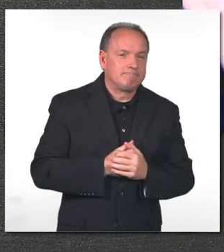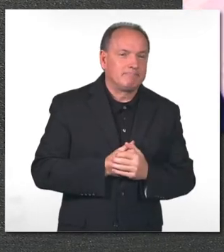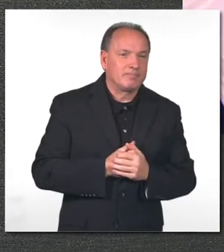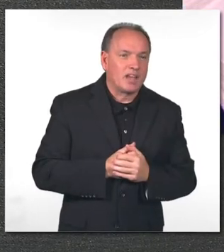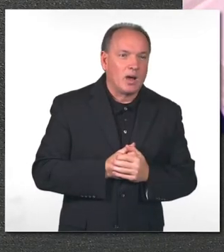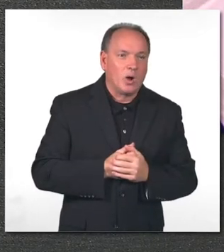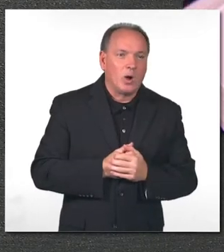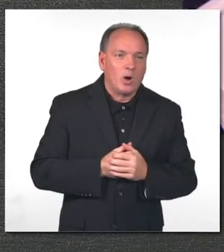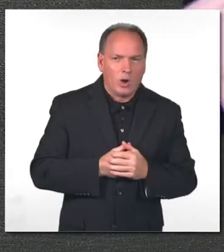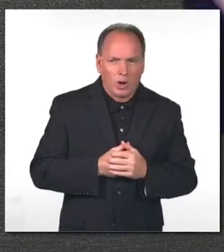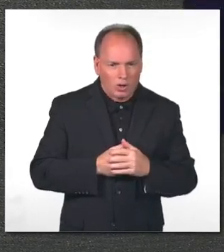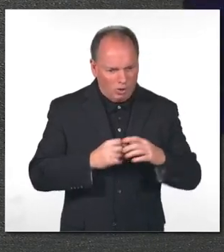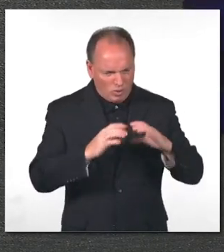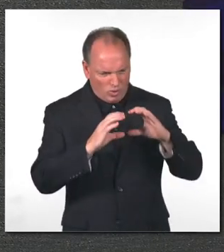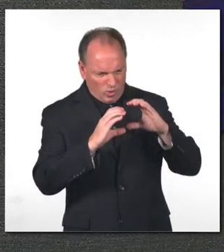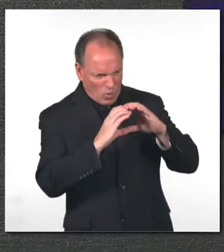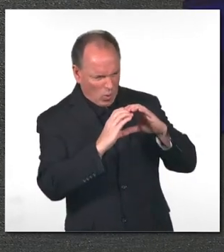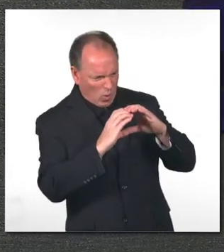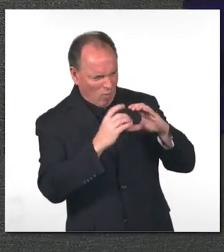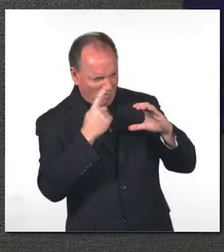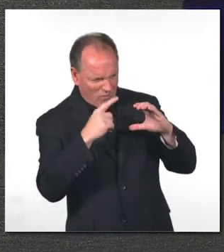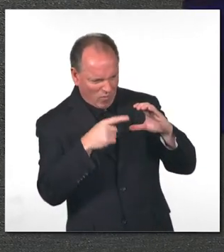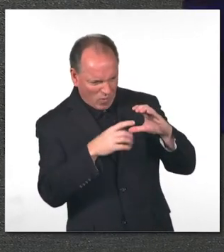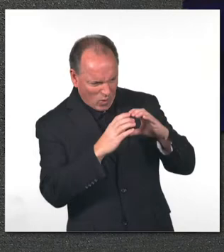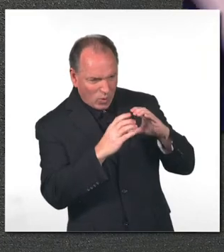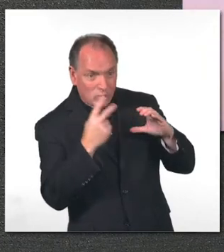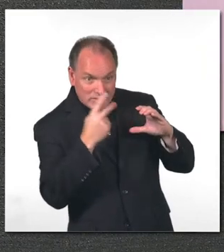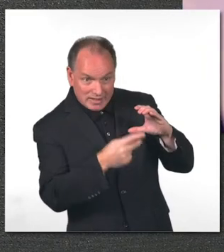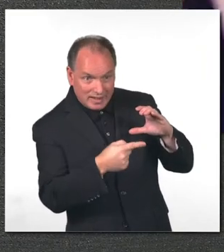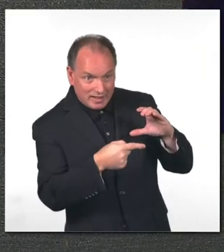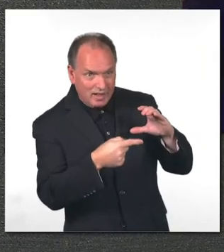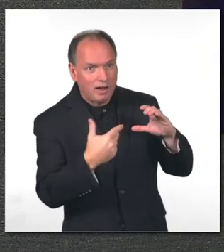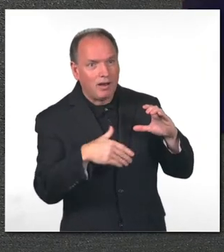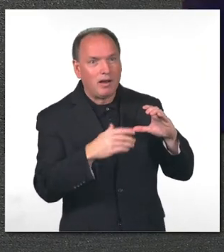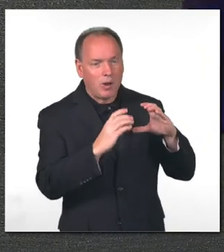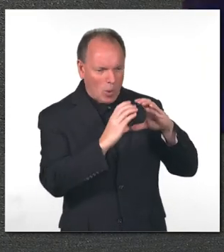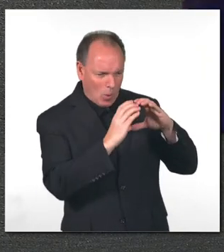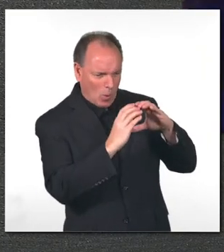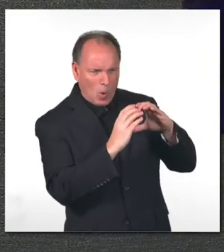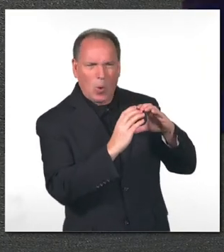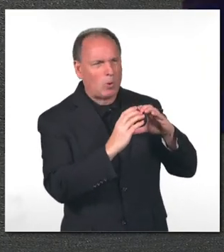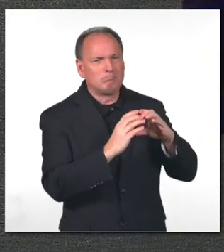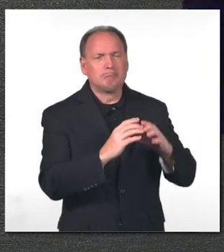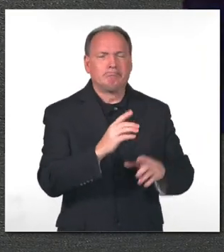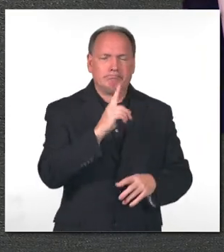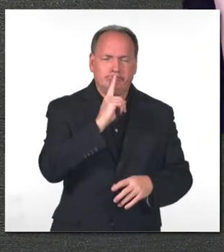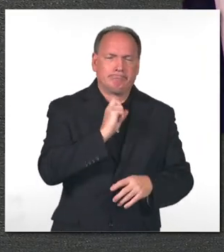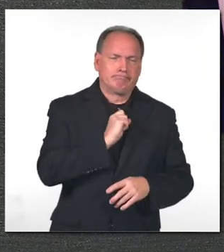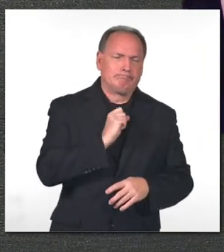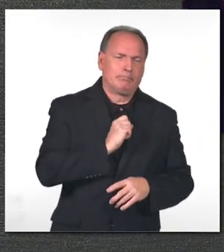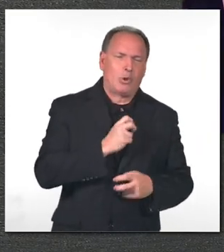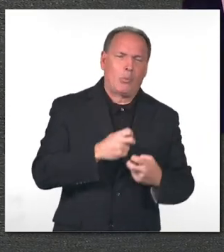A hole. Is it a hole? No problem.